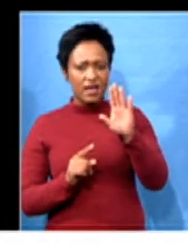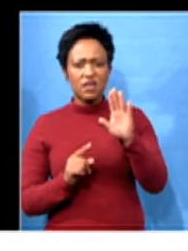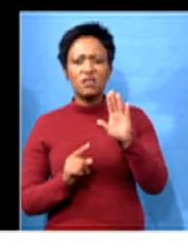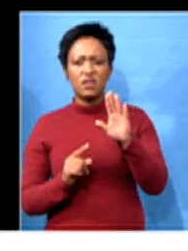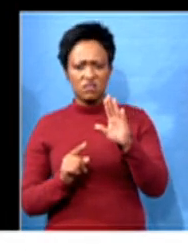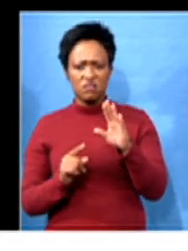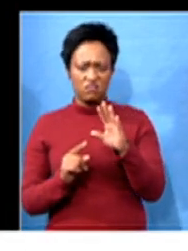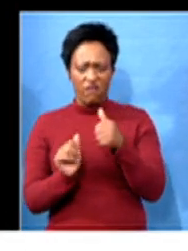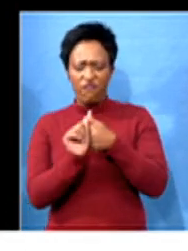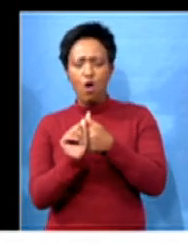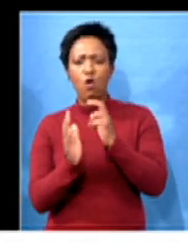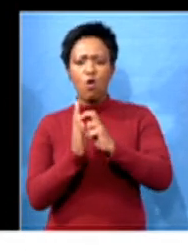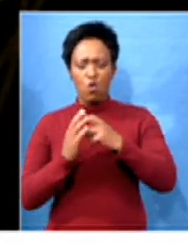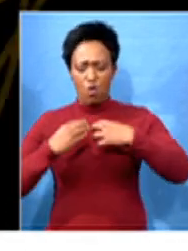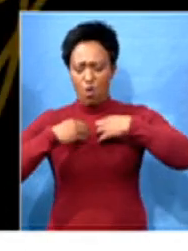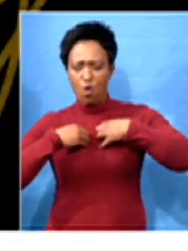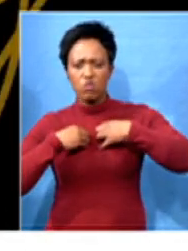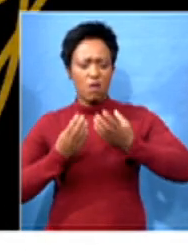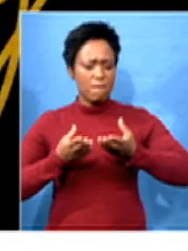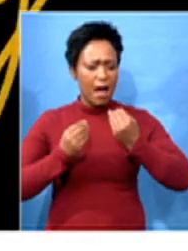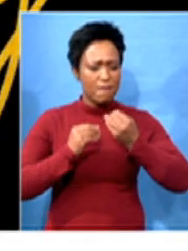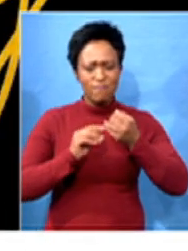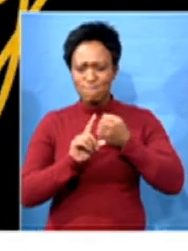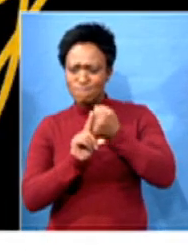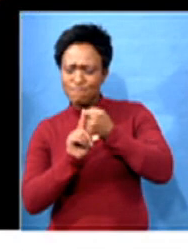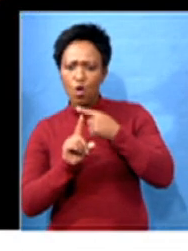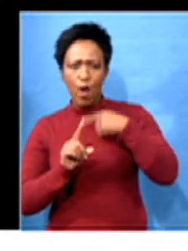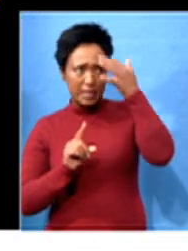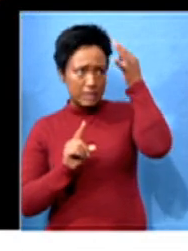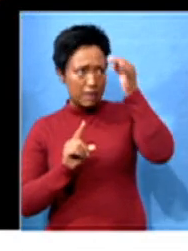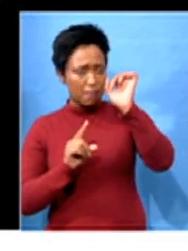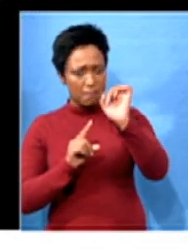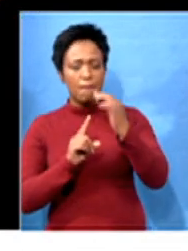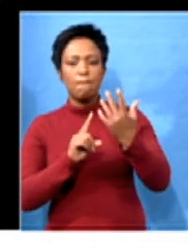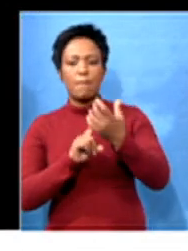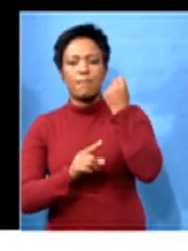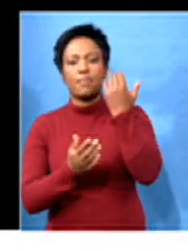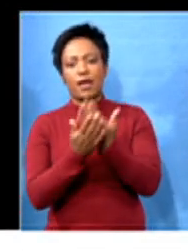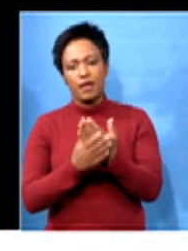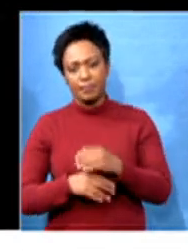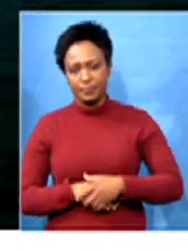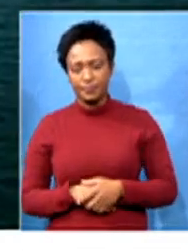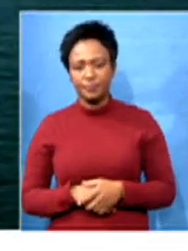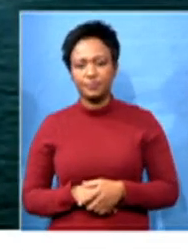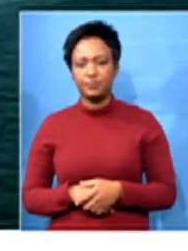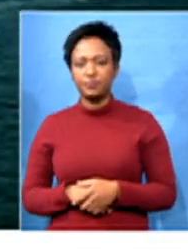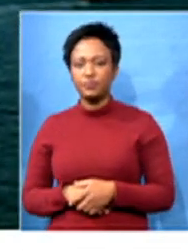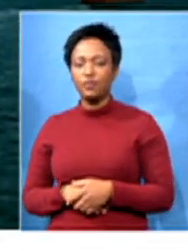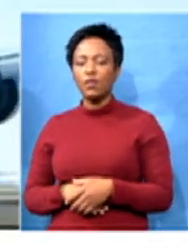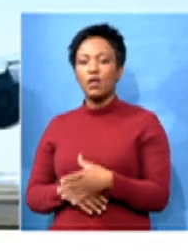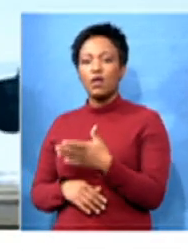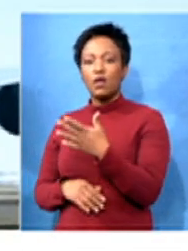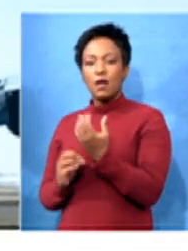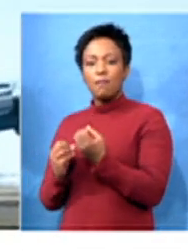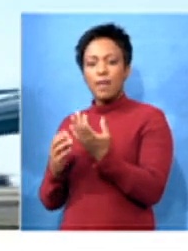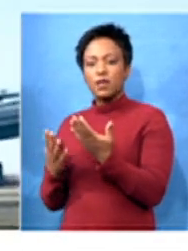rules and you know, finding a way to make all her dreams a reality. And with us, many of us,